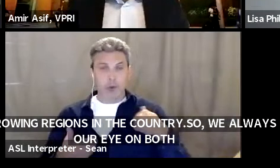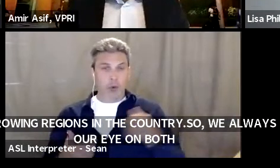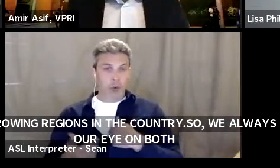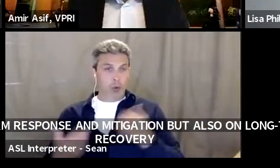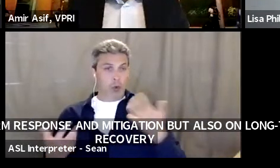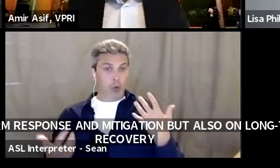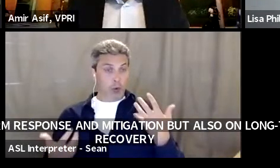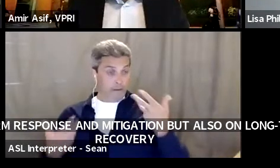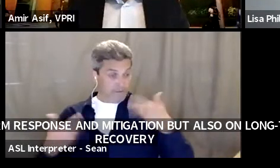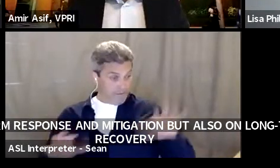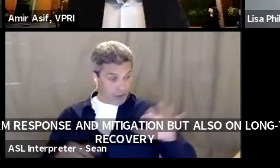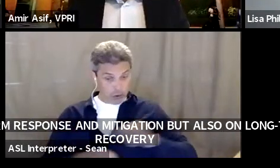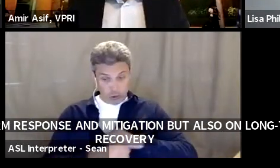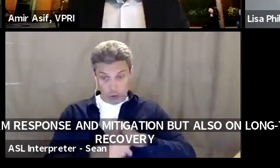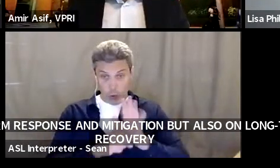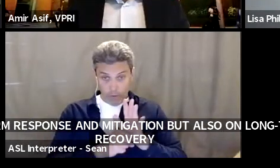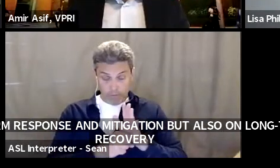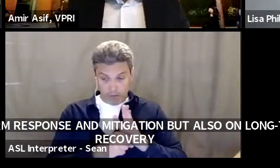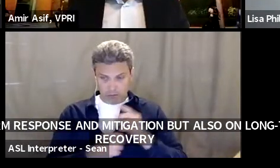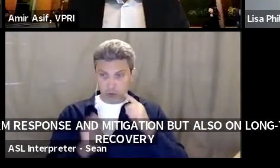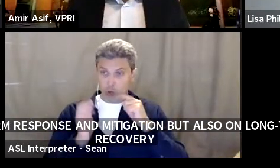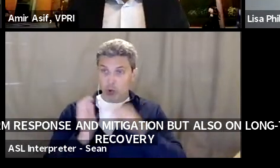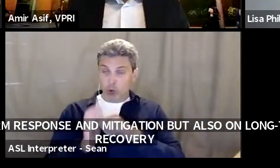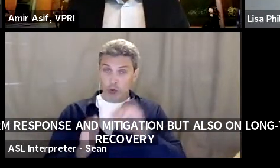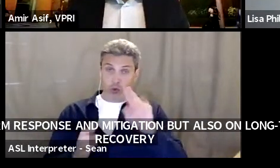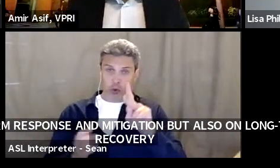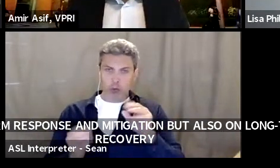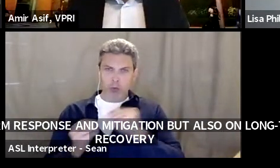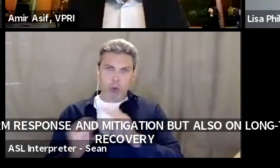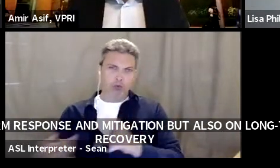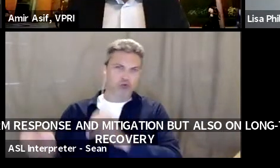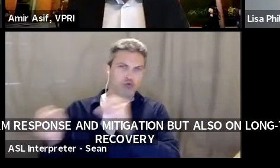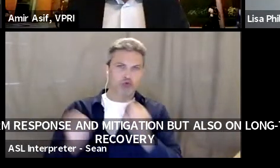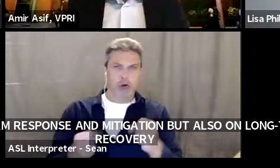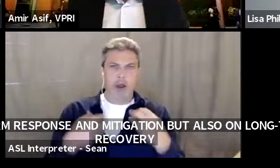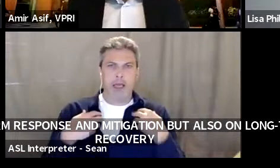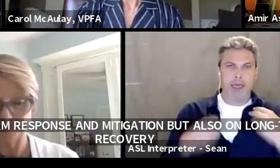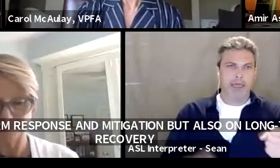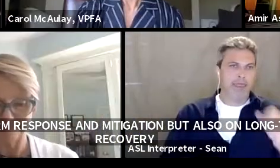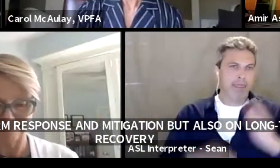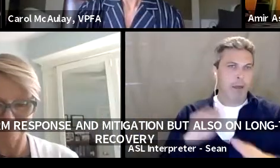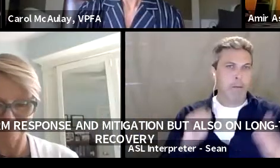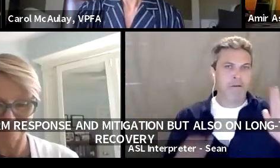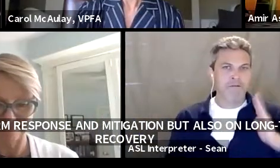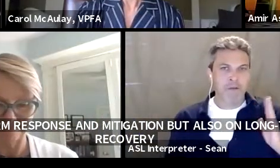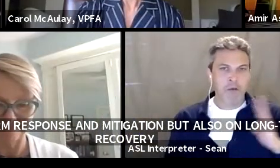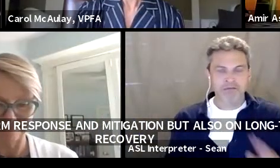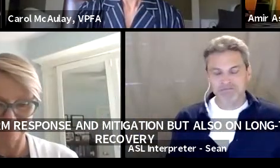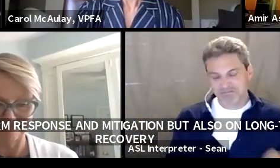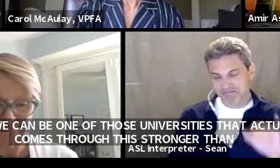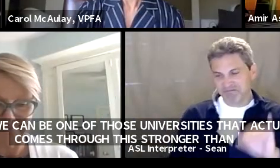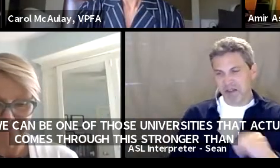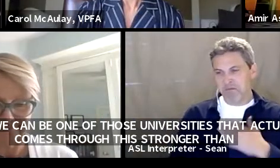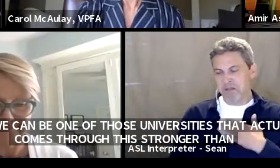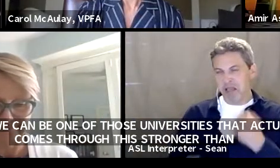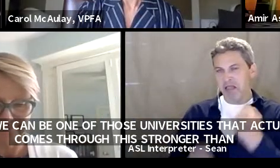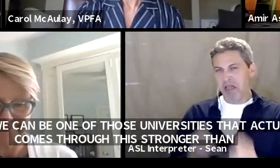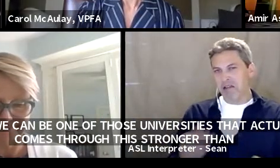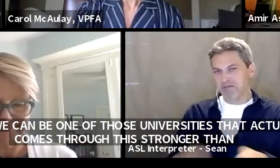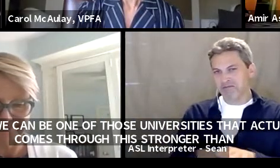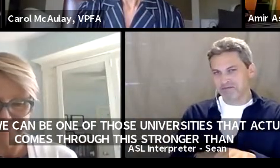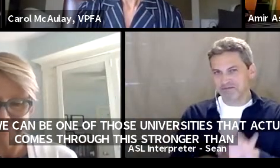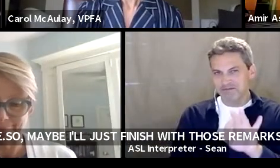actually comes through this stronger than before. So maybe I'll just finish with those remarks.